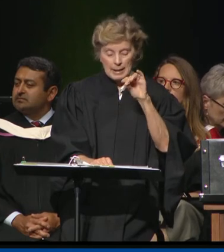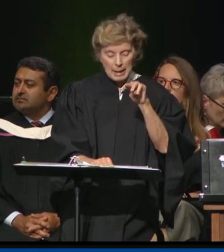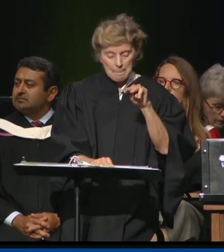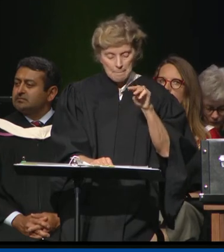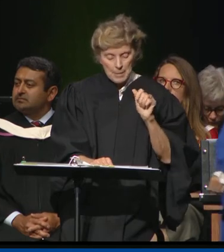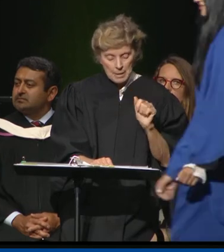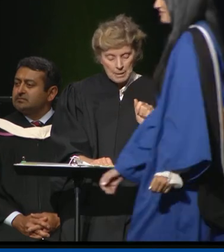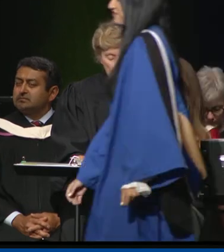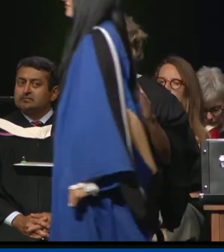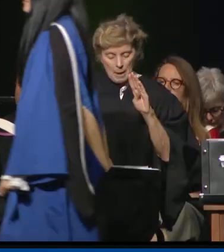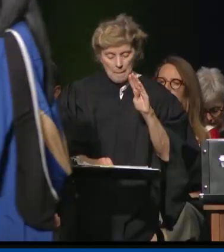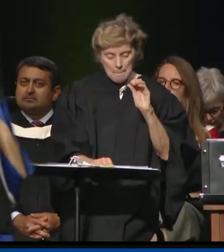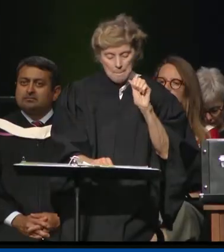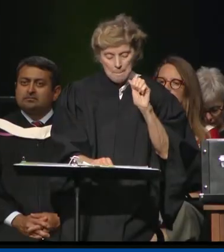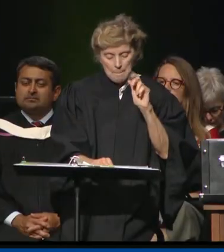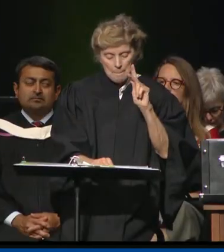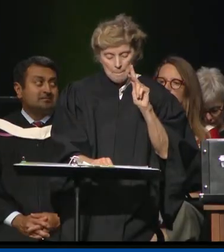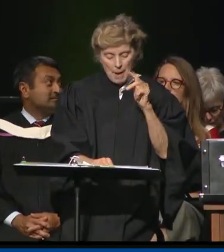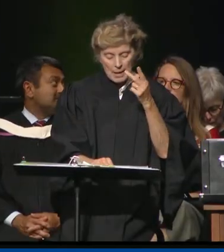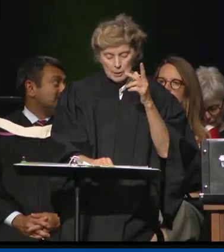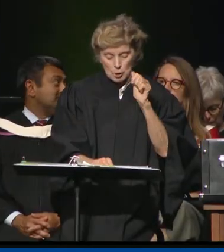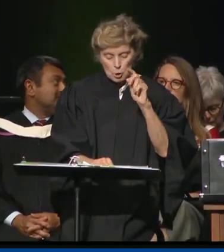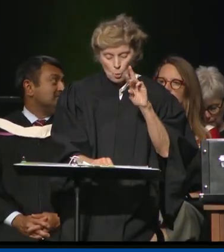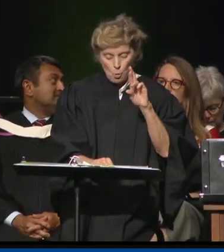Bakhtwar Bajwa.